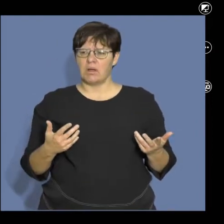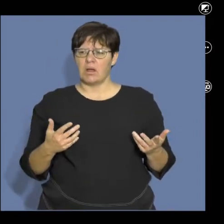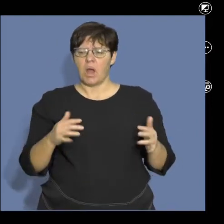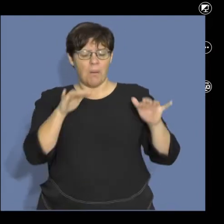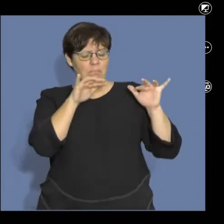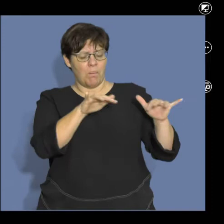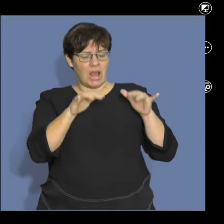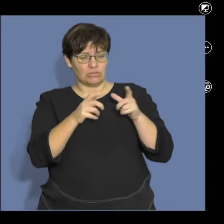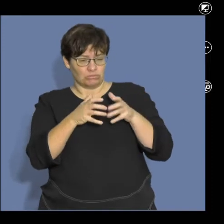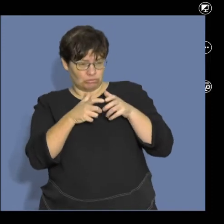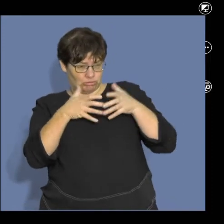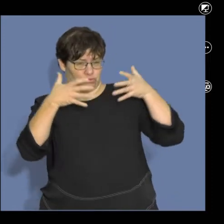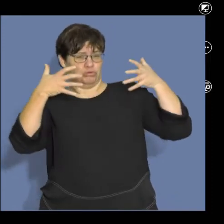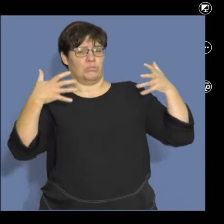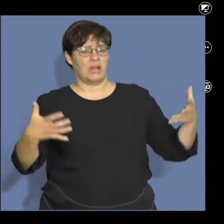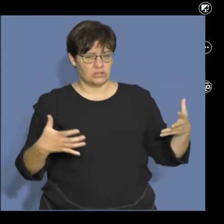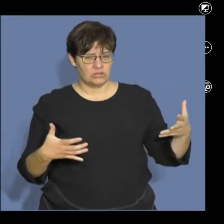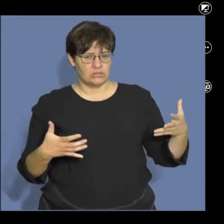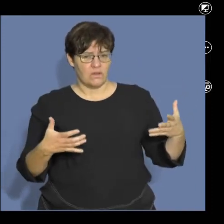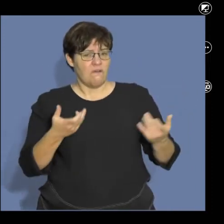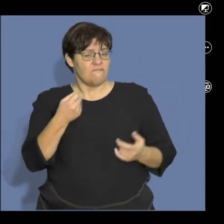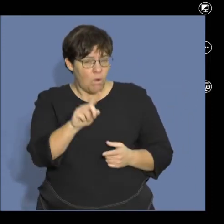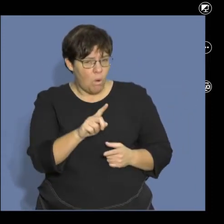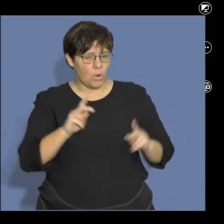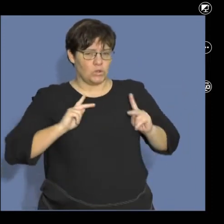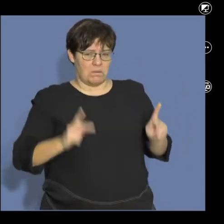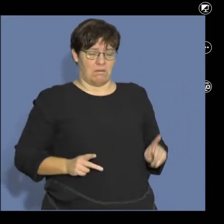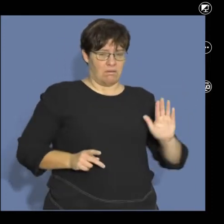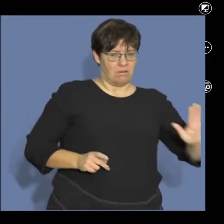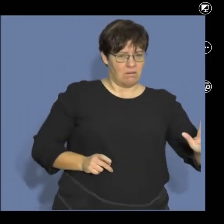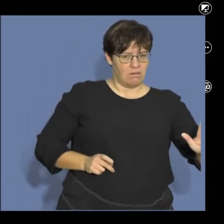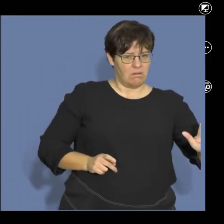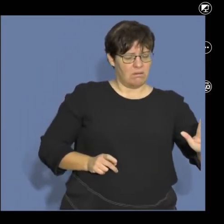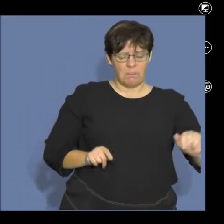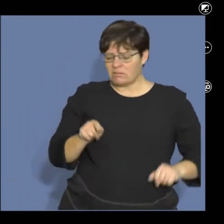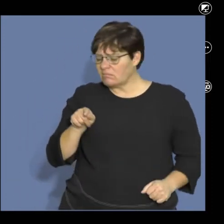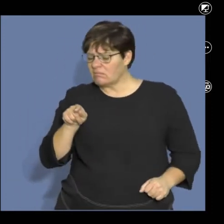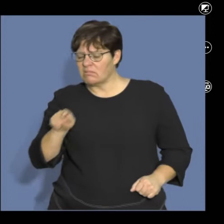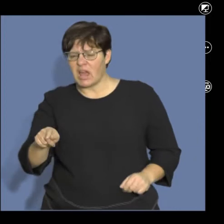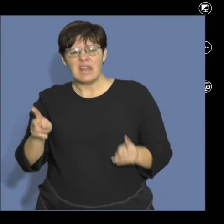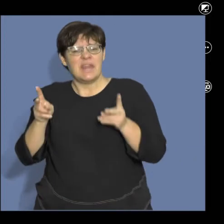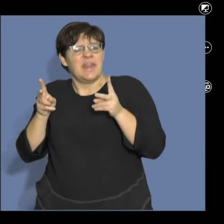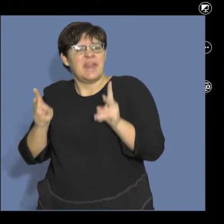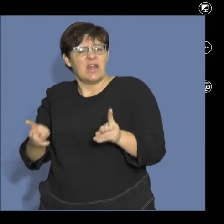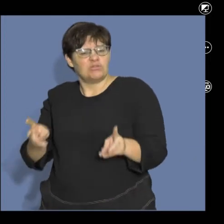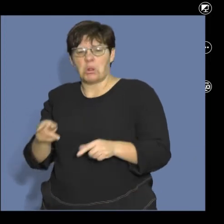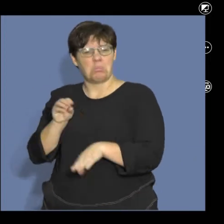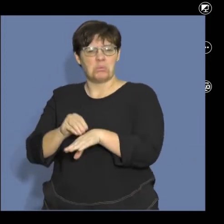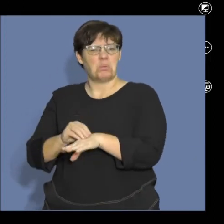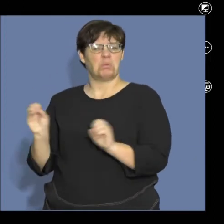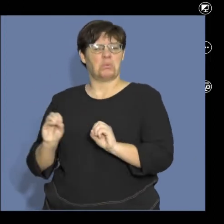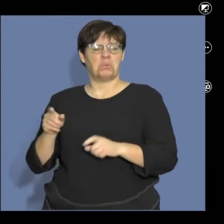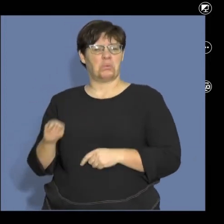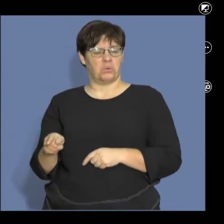overpopulation is a problem with the human population, but this doesn't seem to be a problem